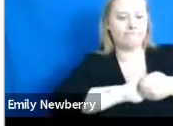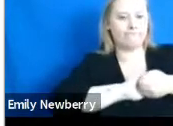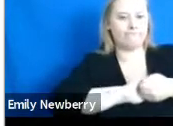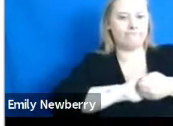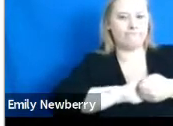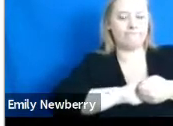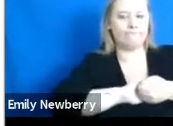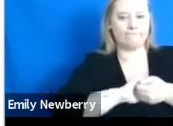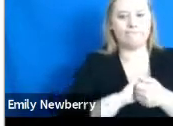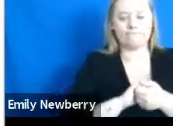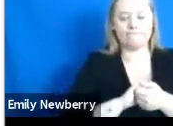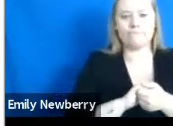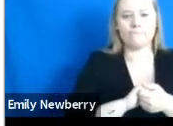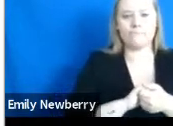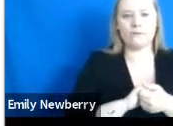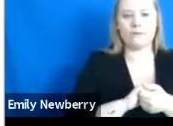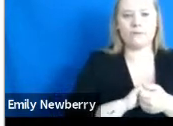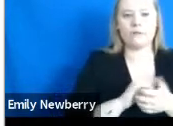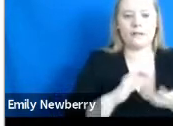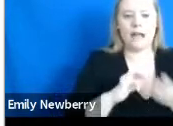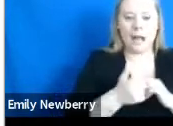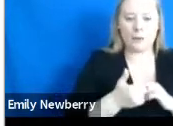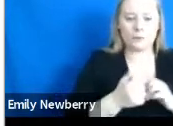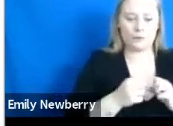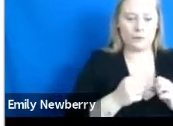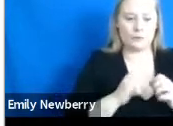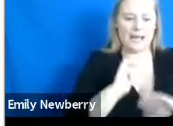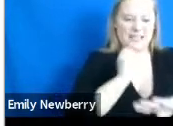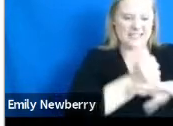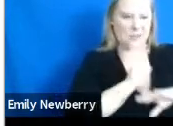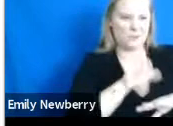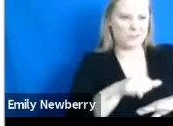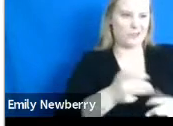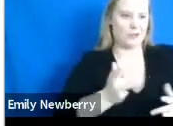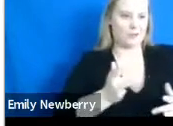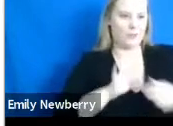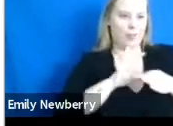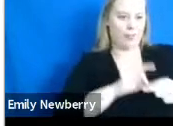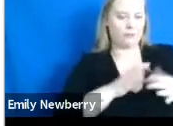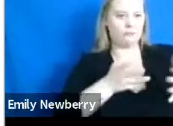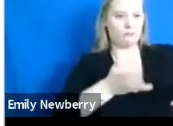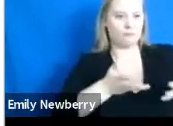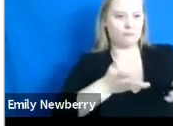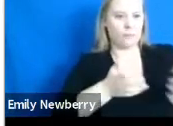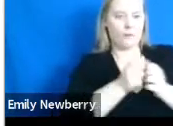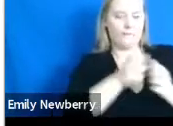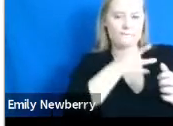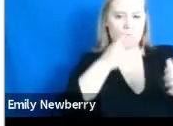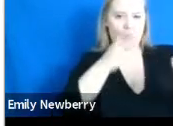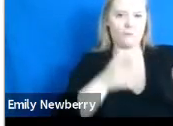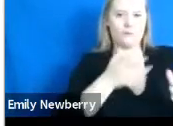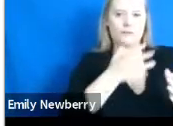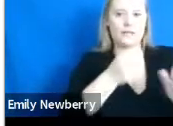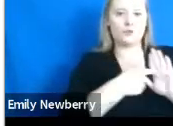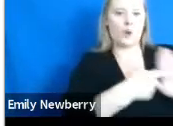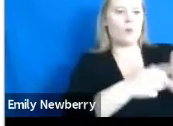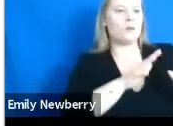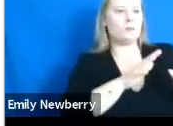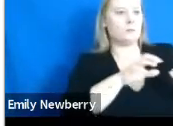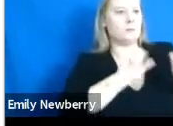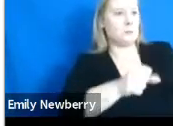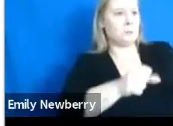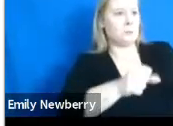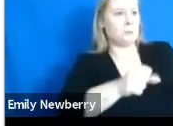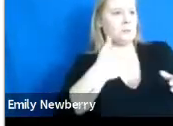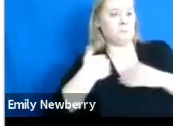kinship, how we can create kinship with other farmers, and showing them that you're there, and showing